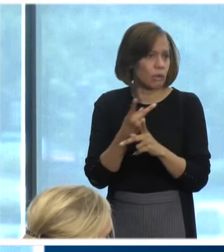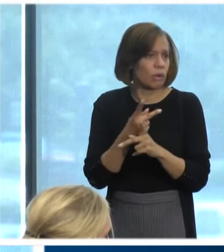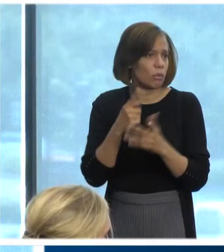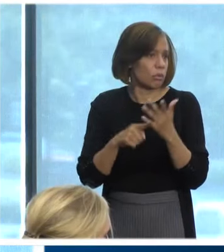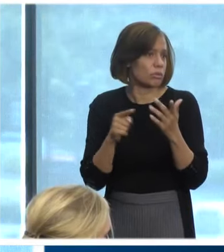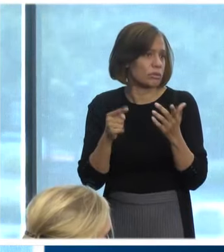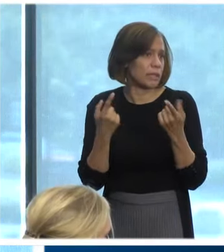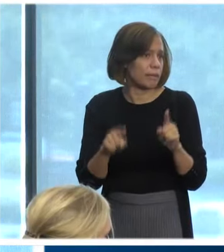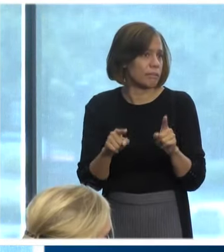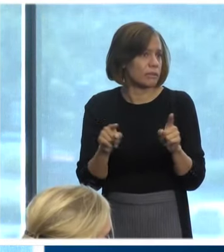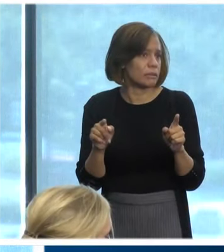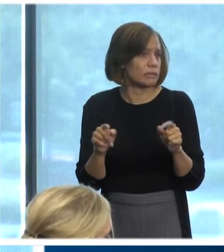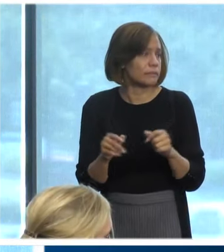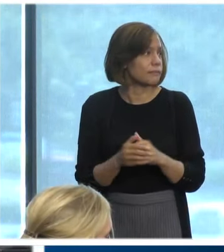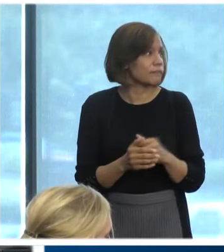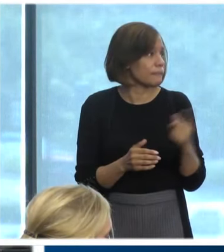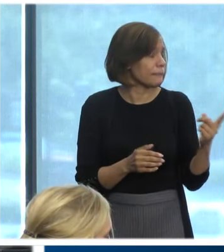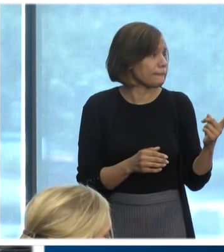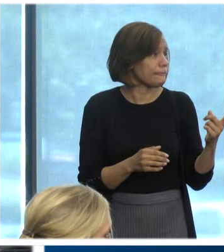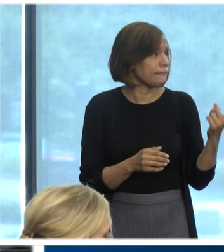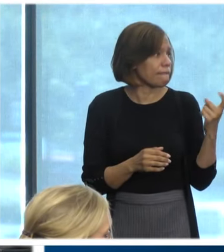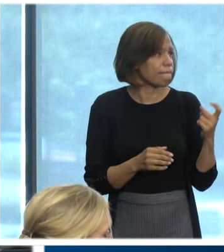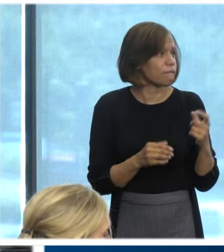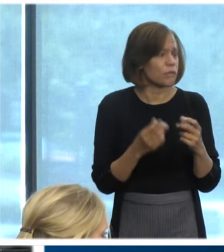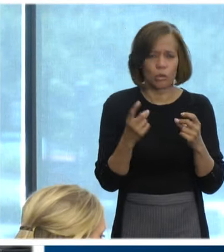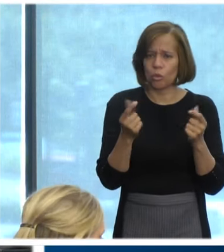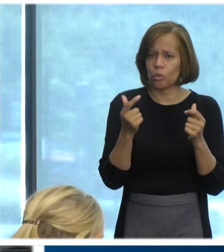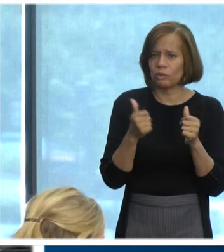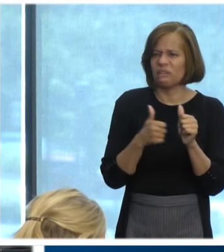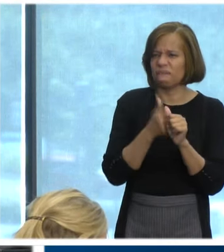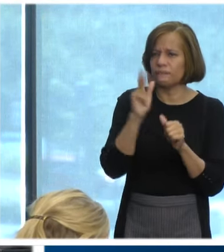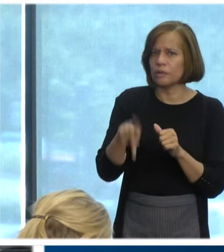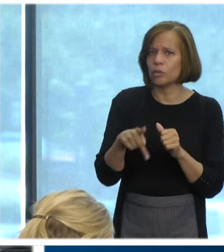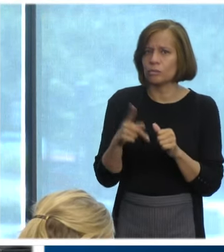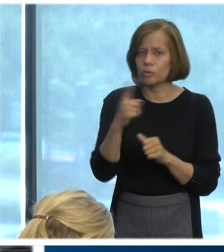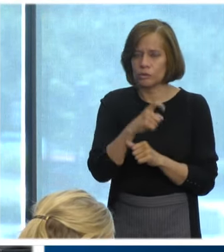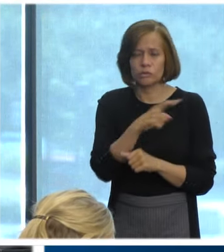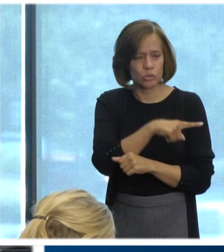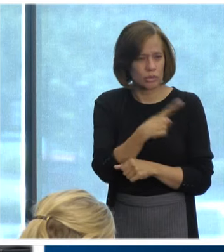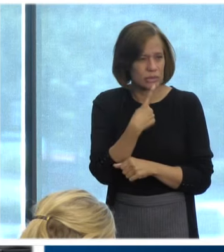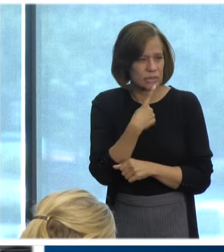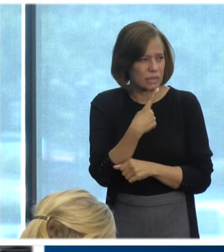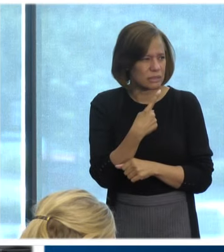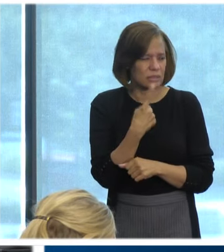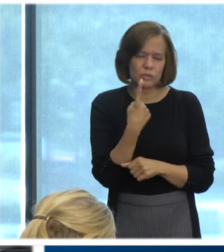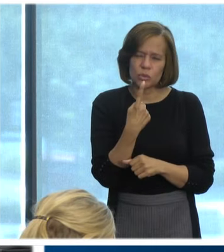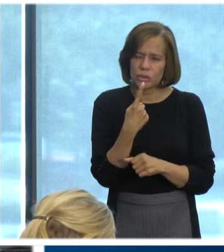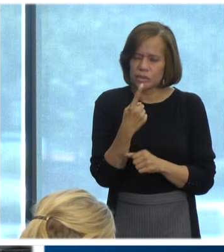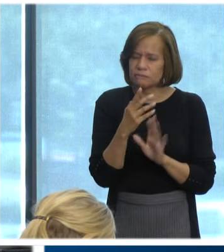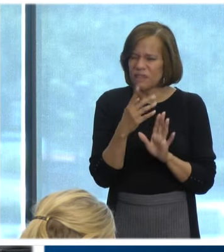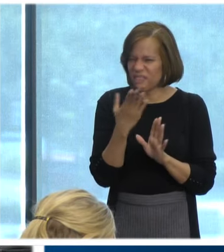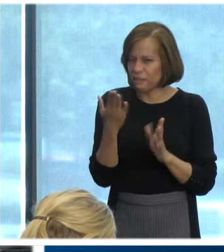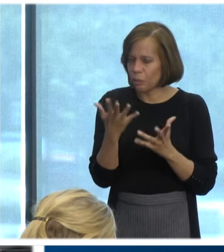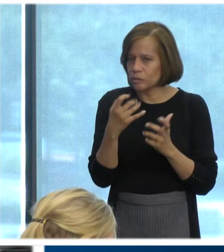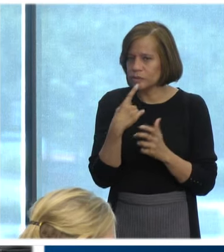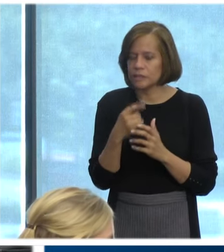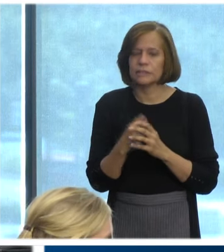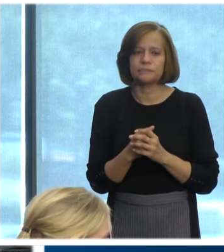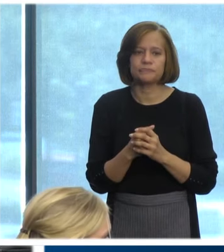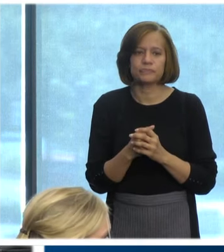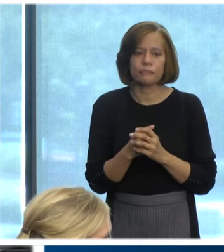fully. Can I just get a quick follow-up on that? Sure. You mentioned, I want to put kind of a fine point on this, that in many of these